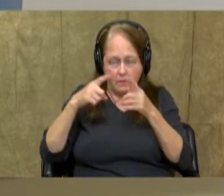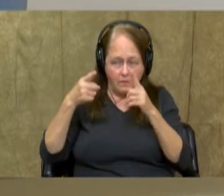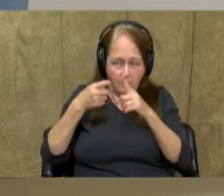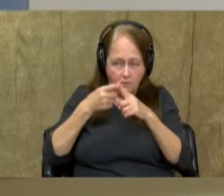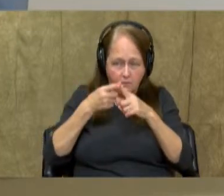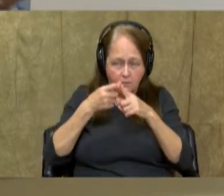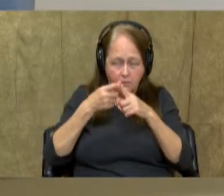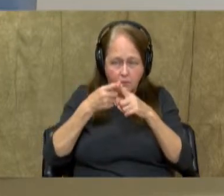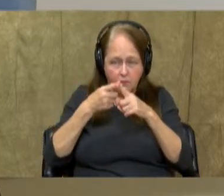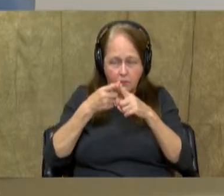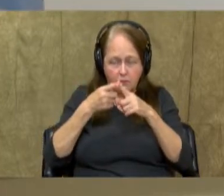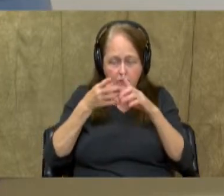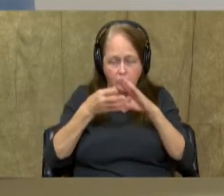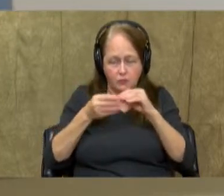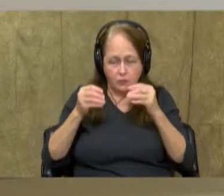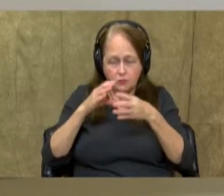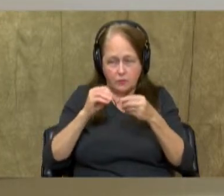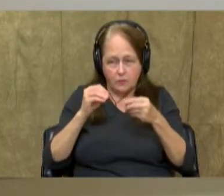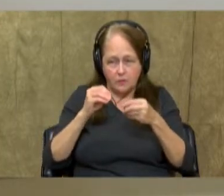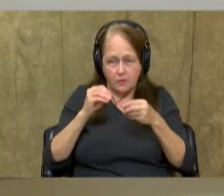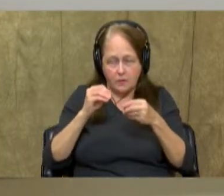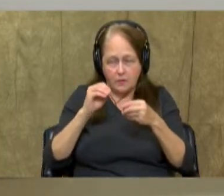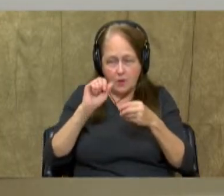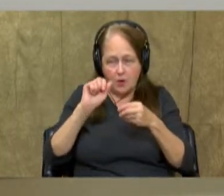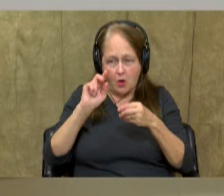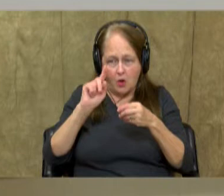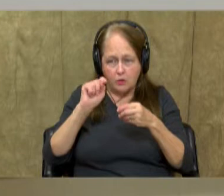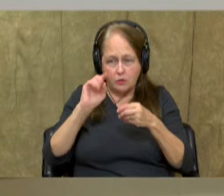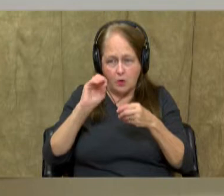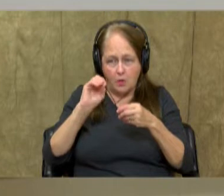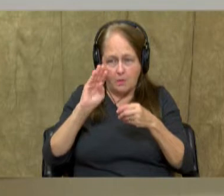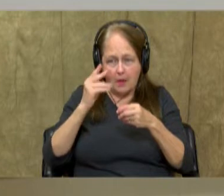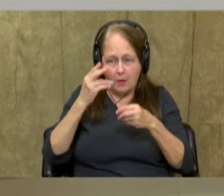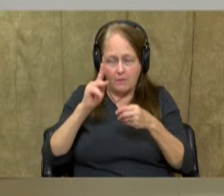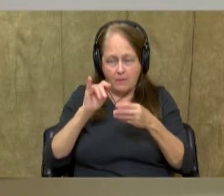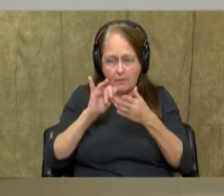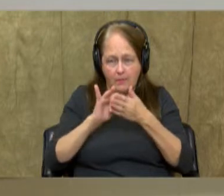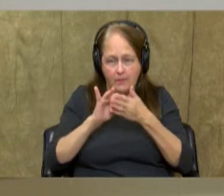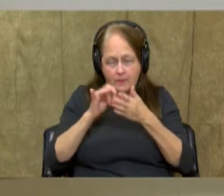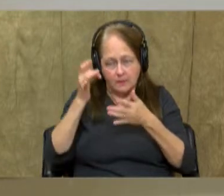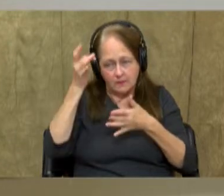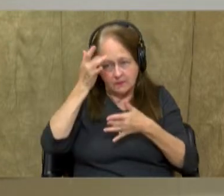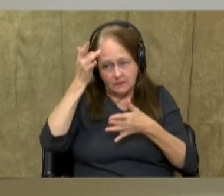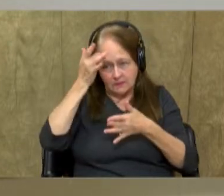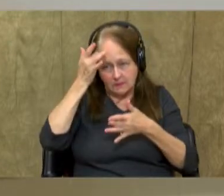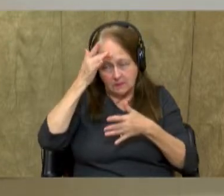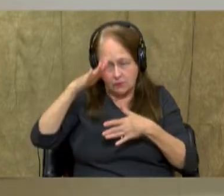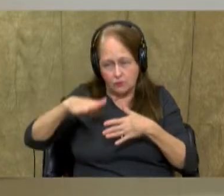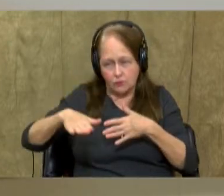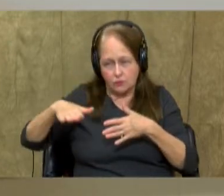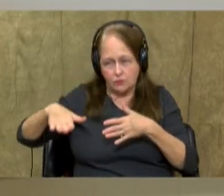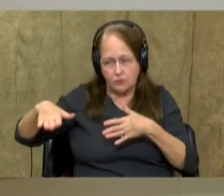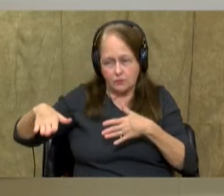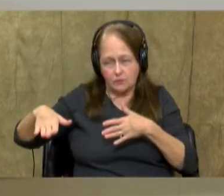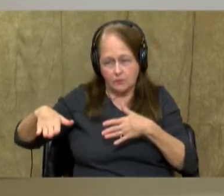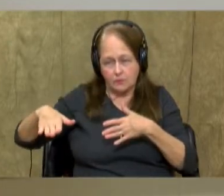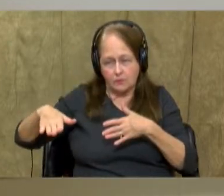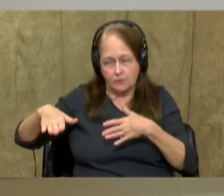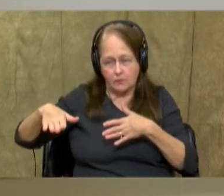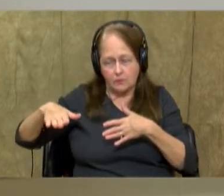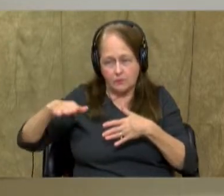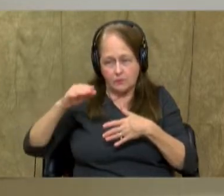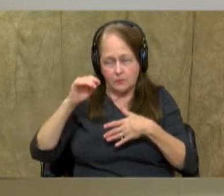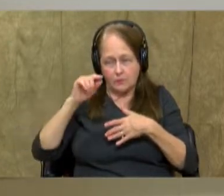first excerpt, the autobiography, he also mentioned, that he was sick as a child. So there's a